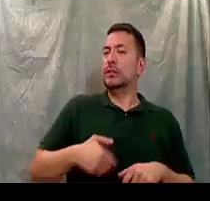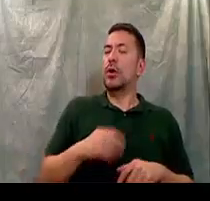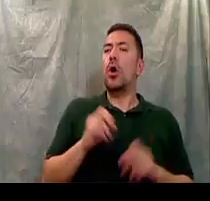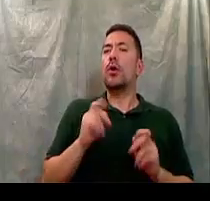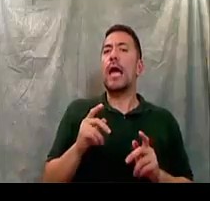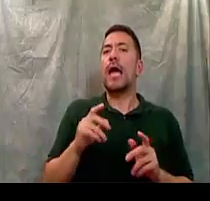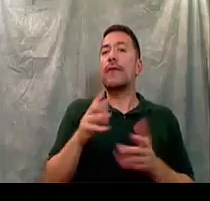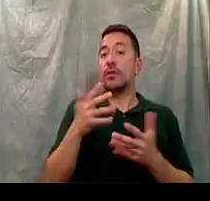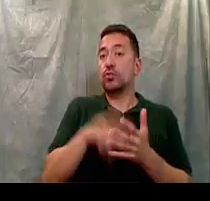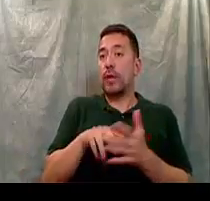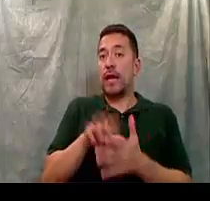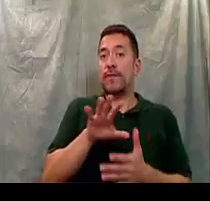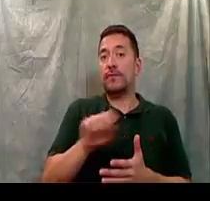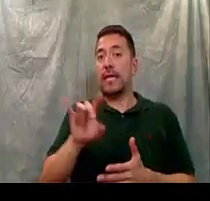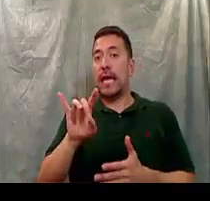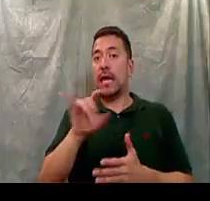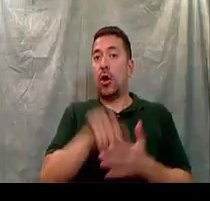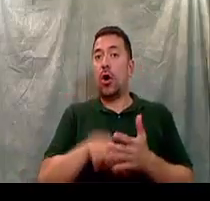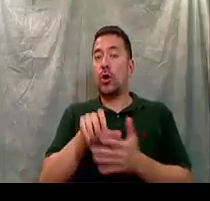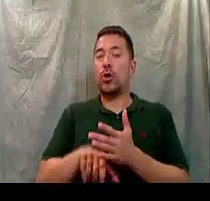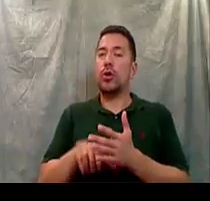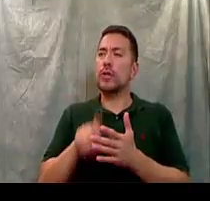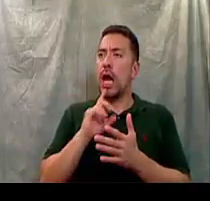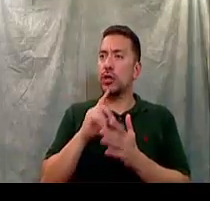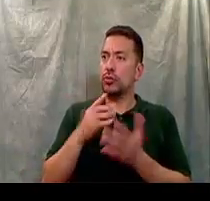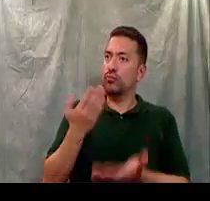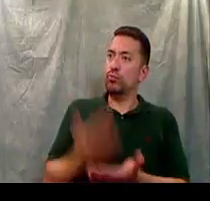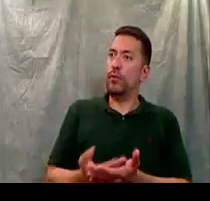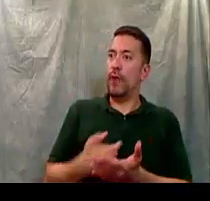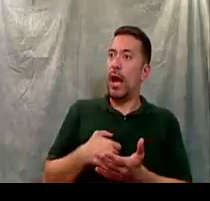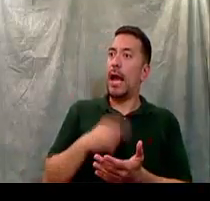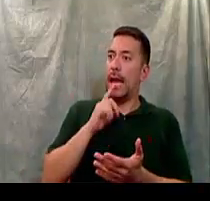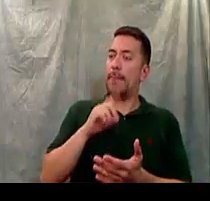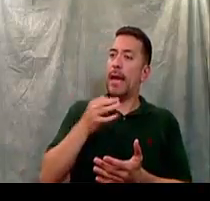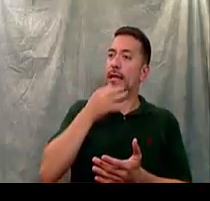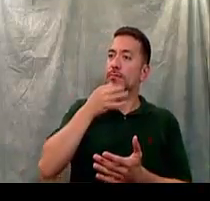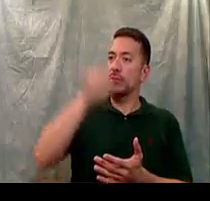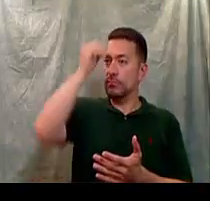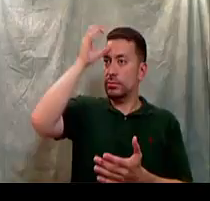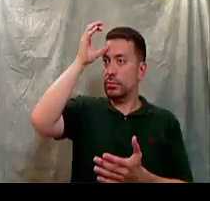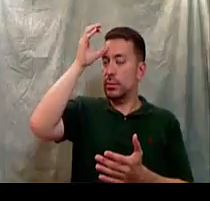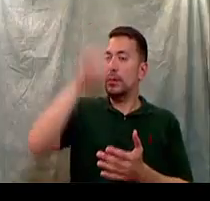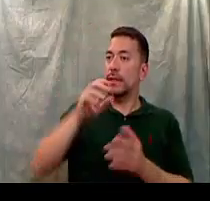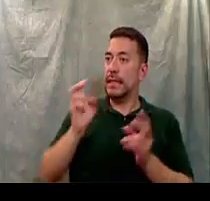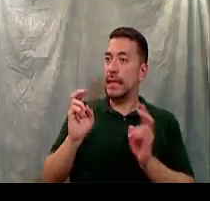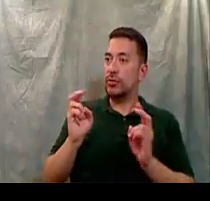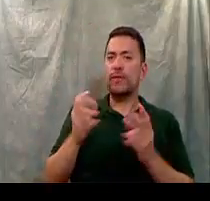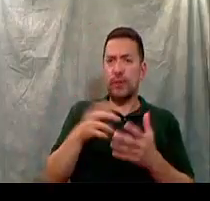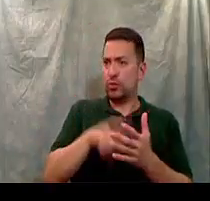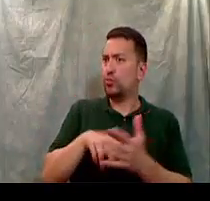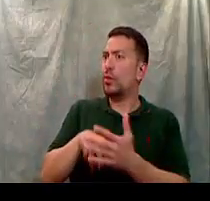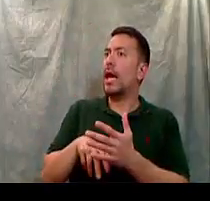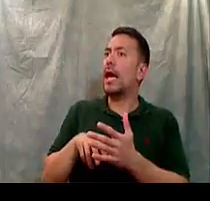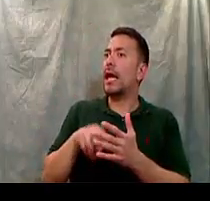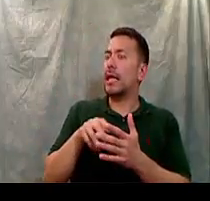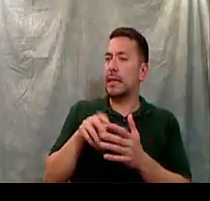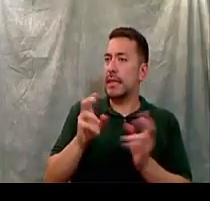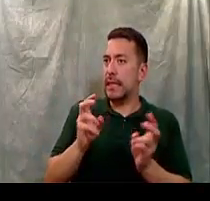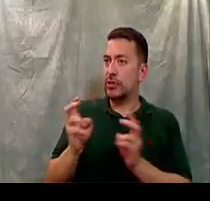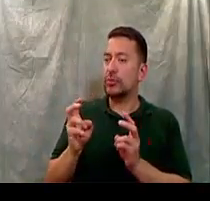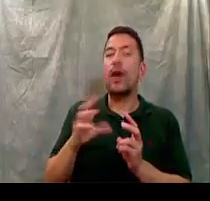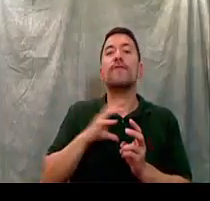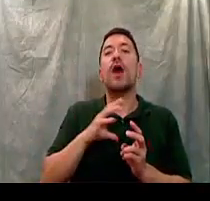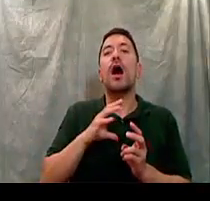read these 5 to 8 articles. I'm supposed to demonstrate that I'm becoming an expert on the issue in the field. I'm supposed to demonstrate that I actually read articles on the issue. So let me just take a